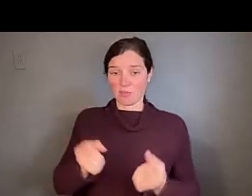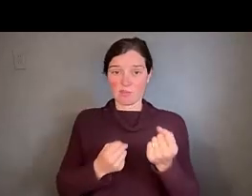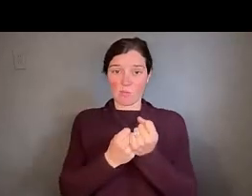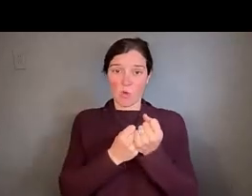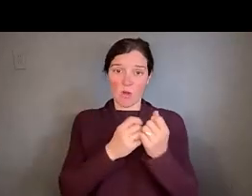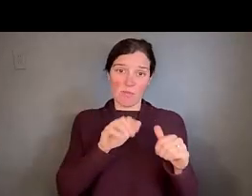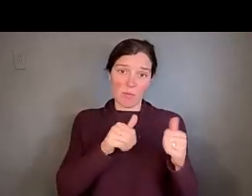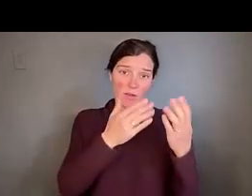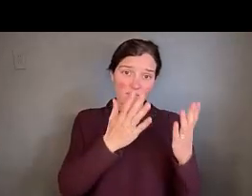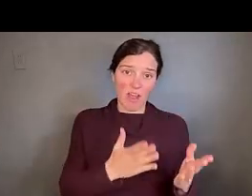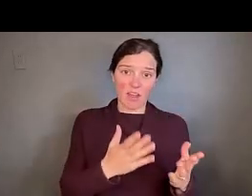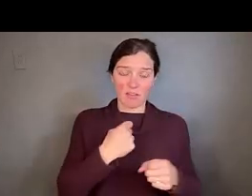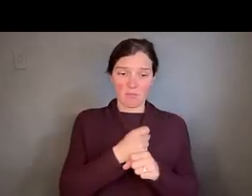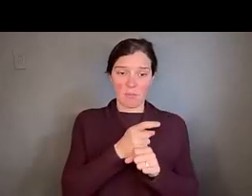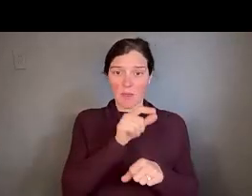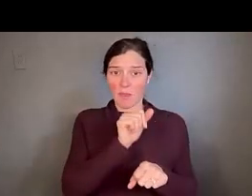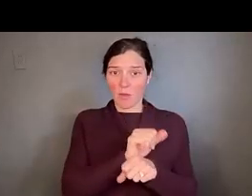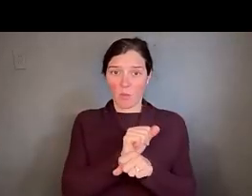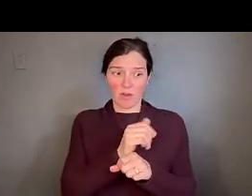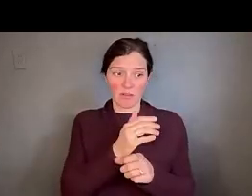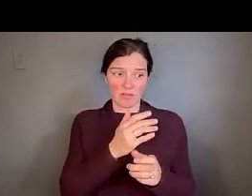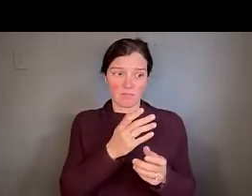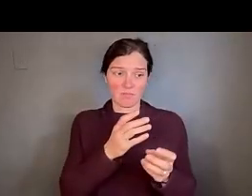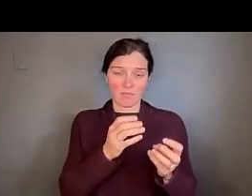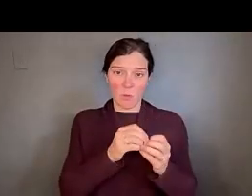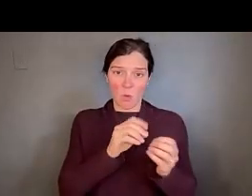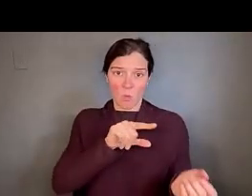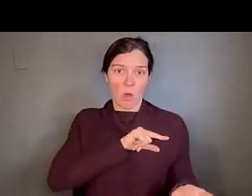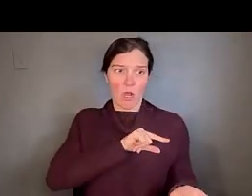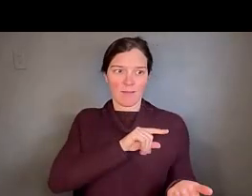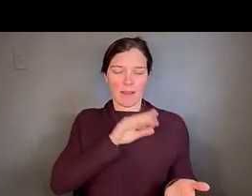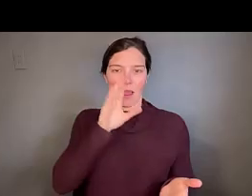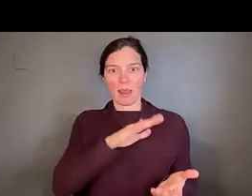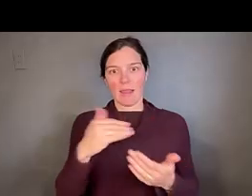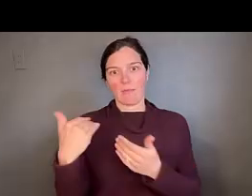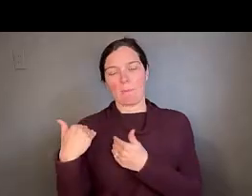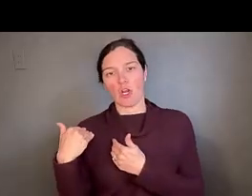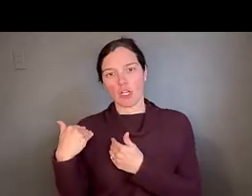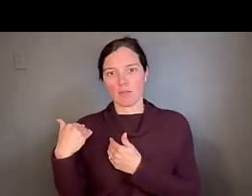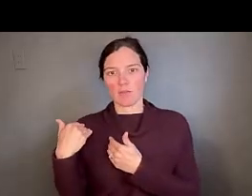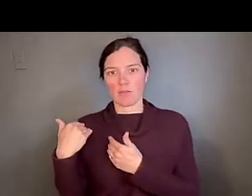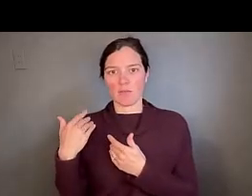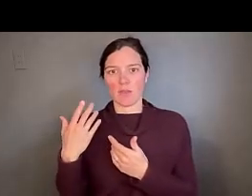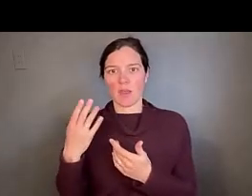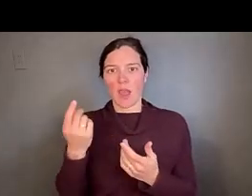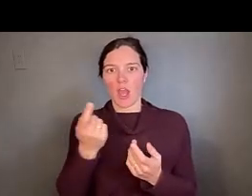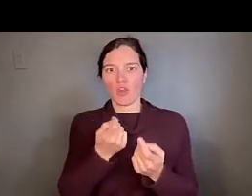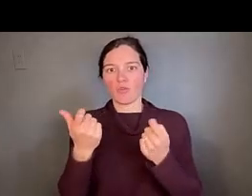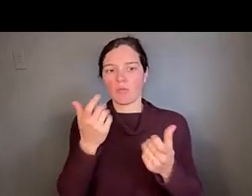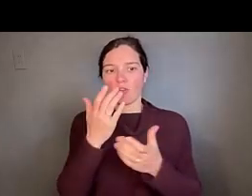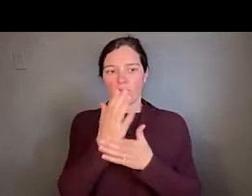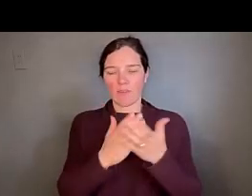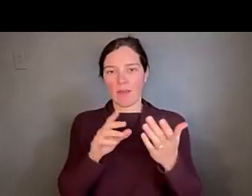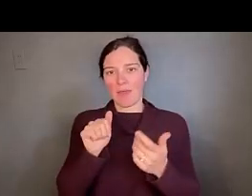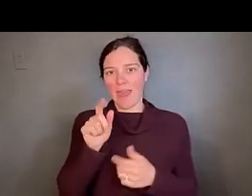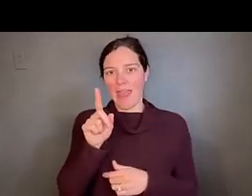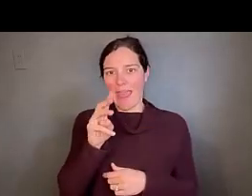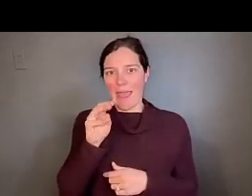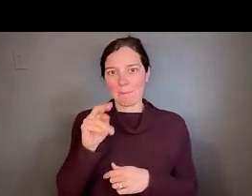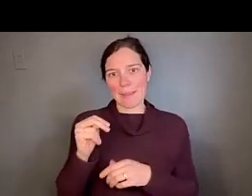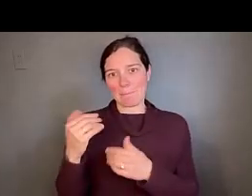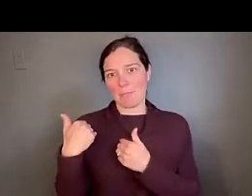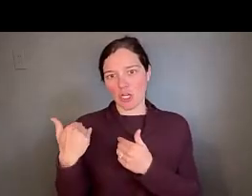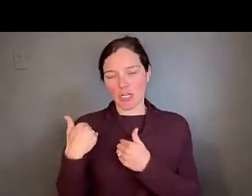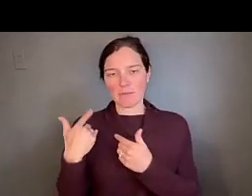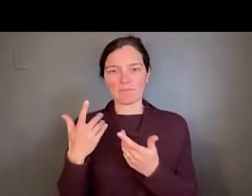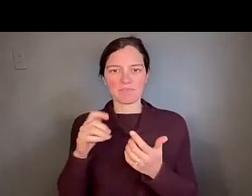providers and makes their work more meaningful and less burdensome and perhaps remove some of that administrative burden? How